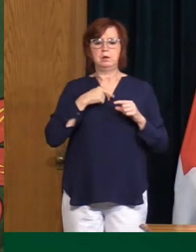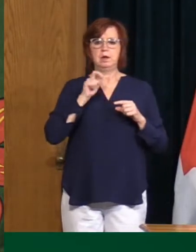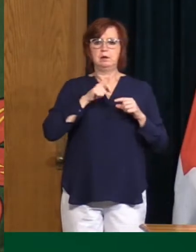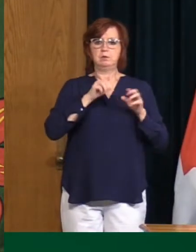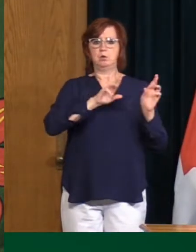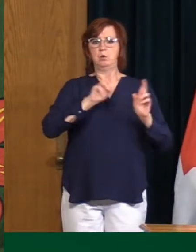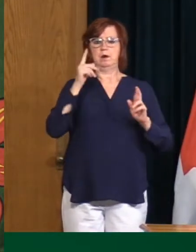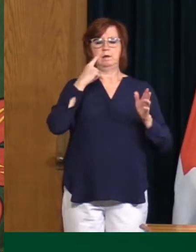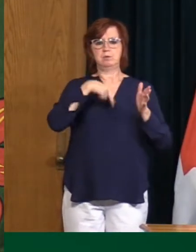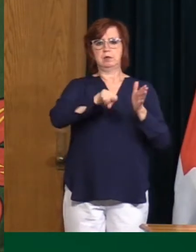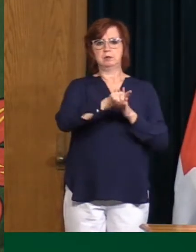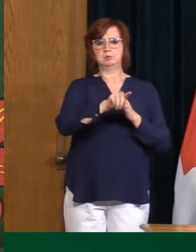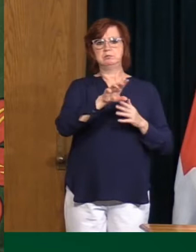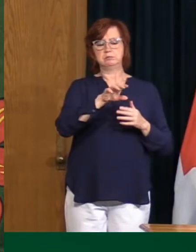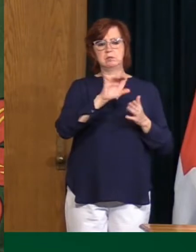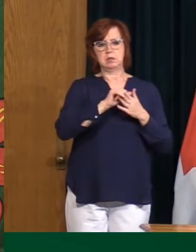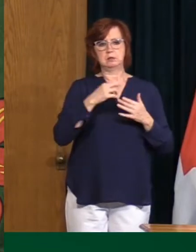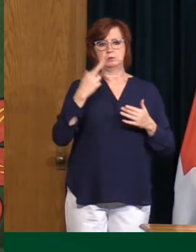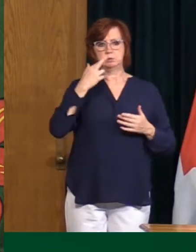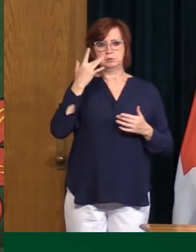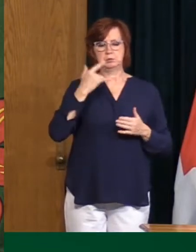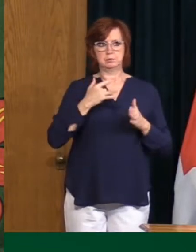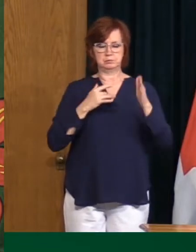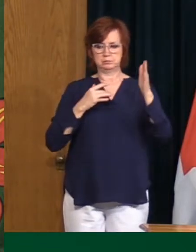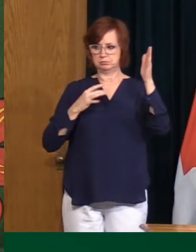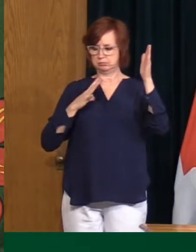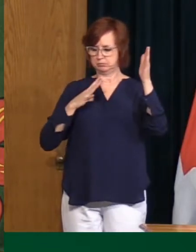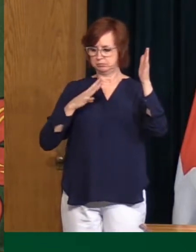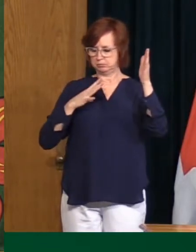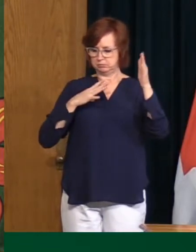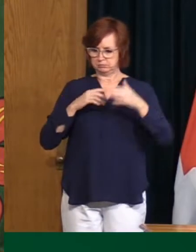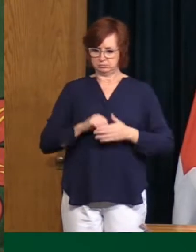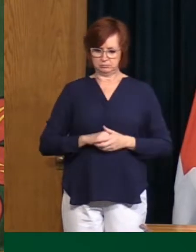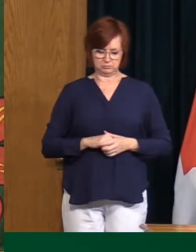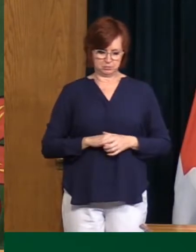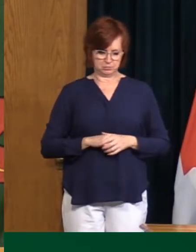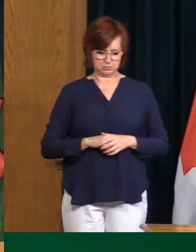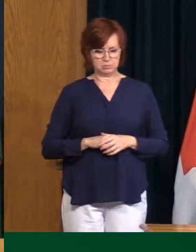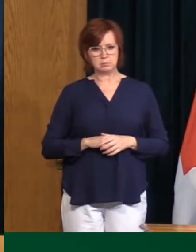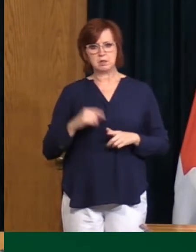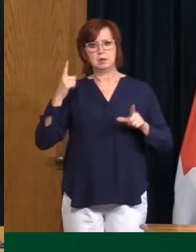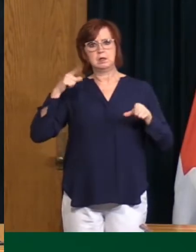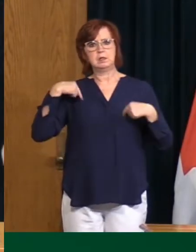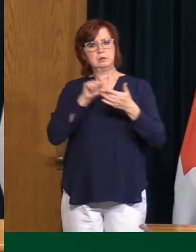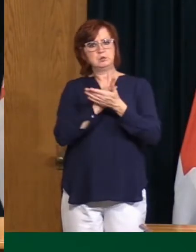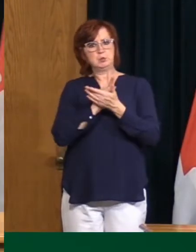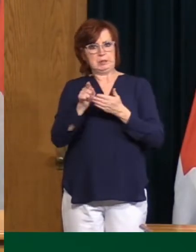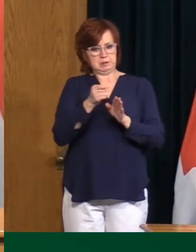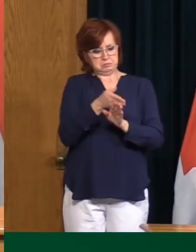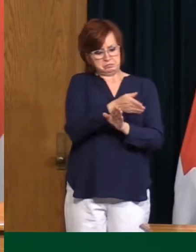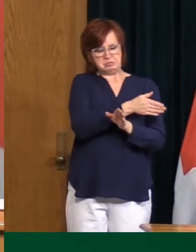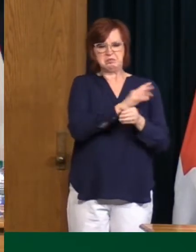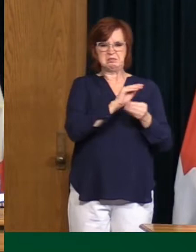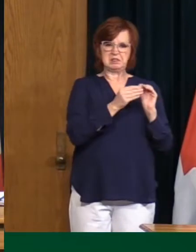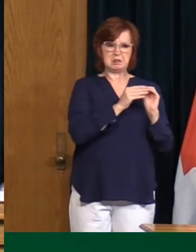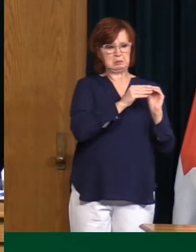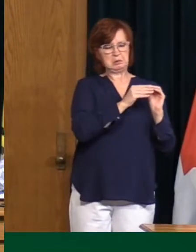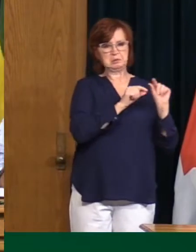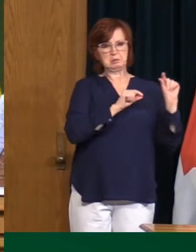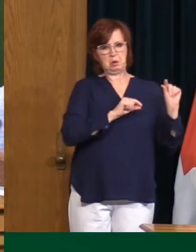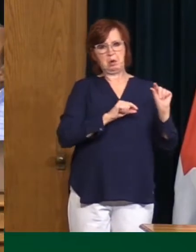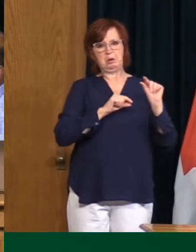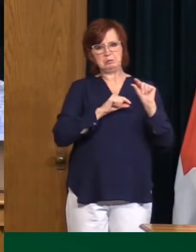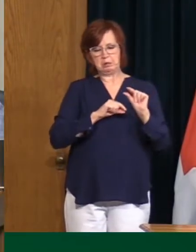follow-up? Yes. After some relatively low case numbers over the past week, how concerning is the 21